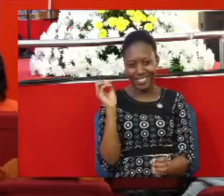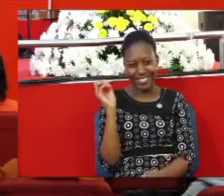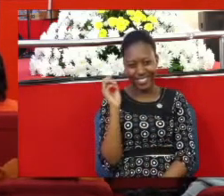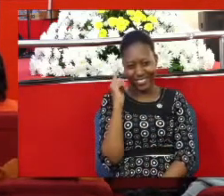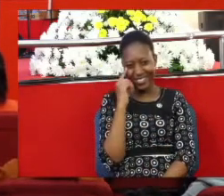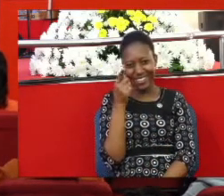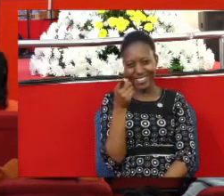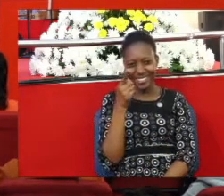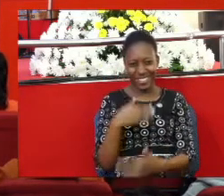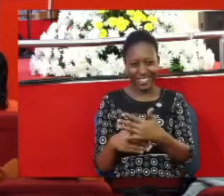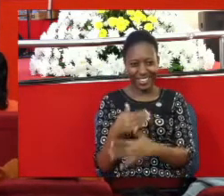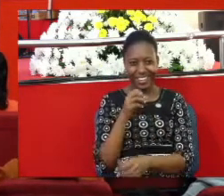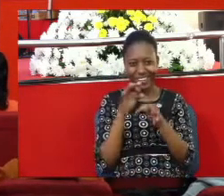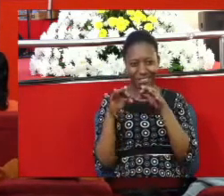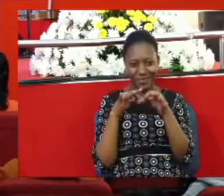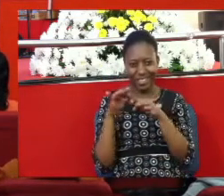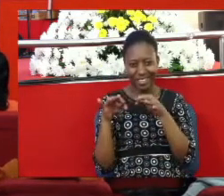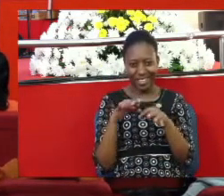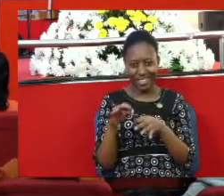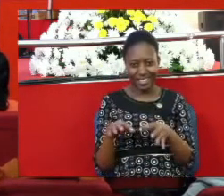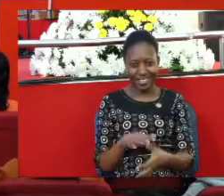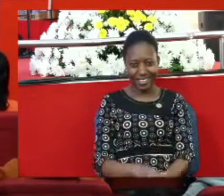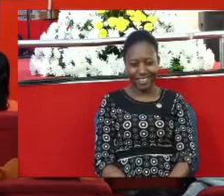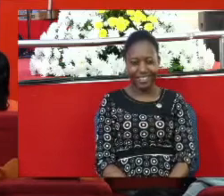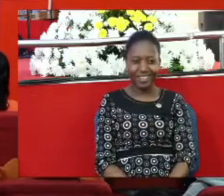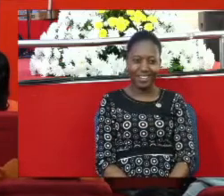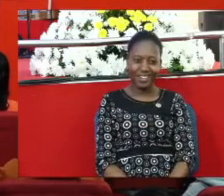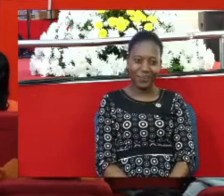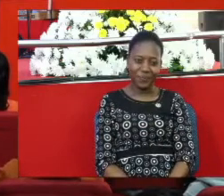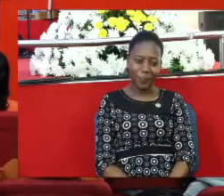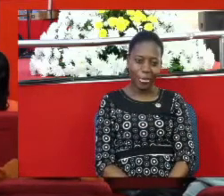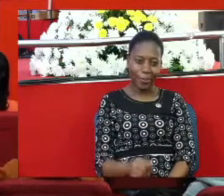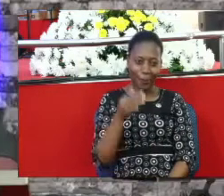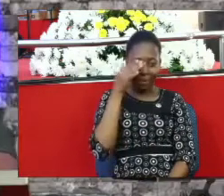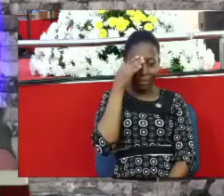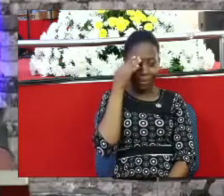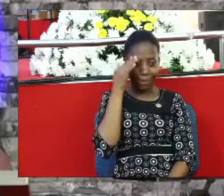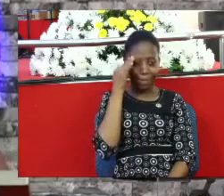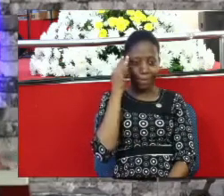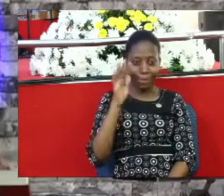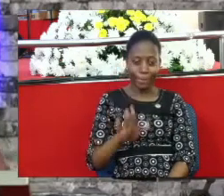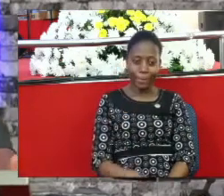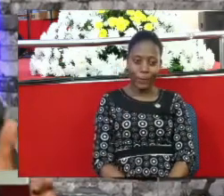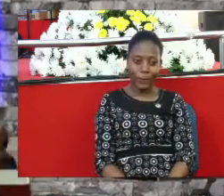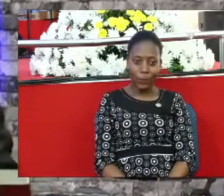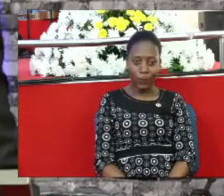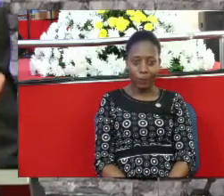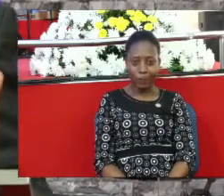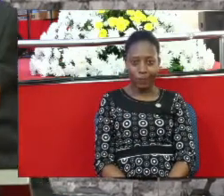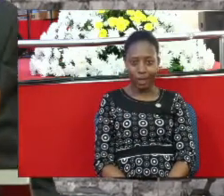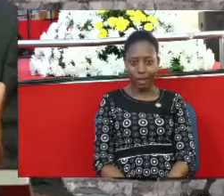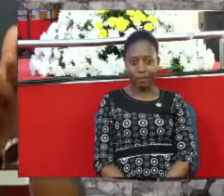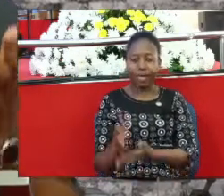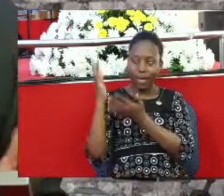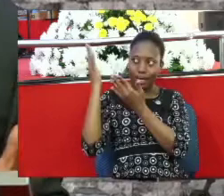But I thought, so there are some of us that have baptismal names to our children. May God help us. But the thing is, expect to